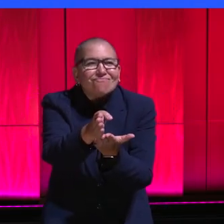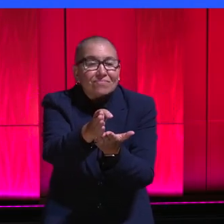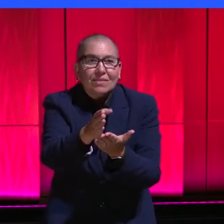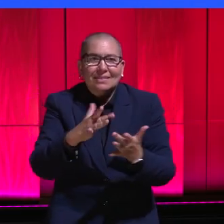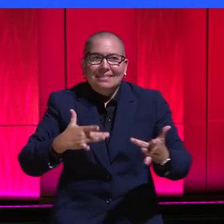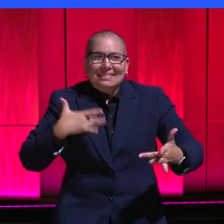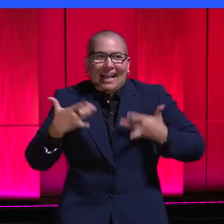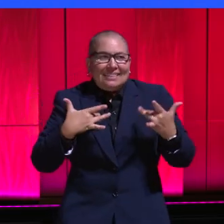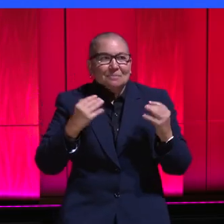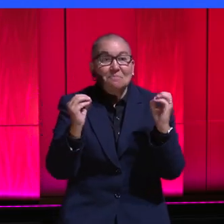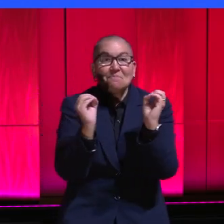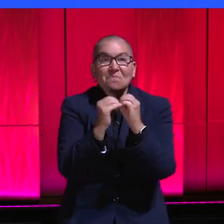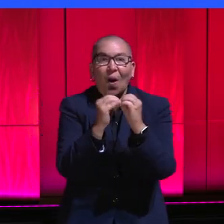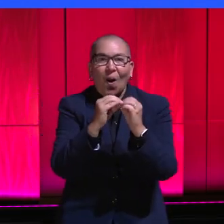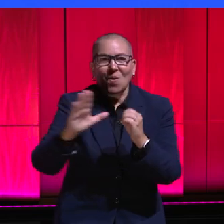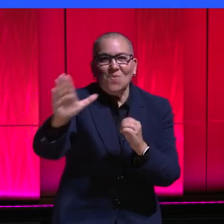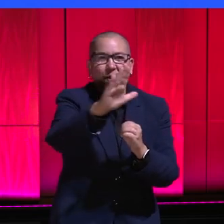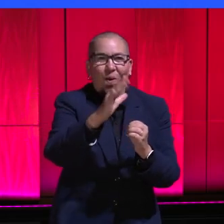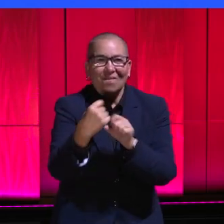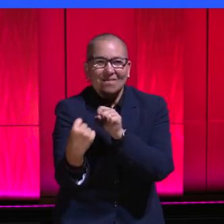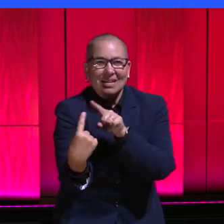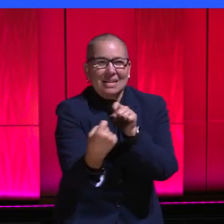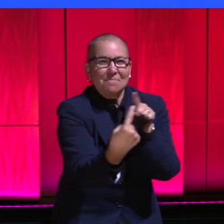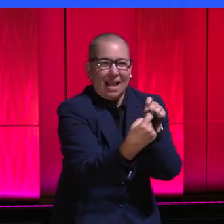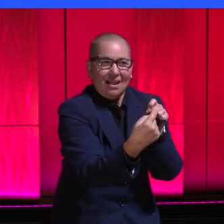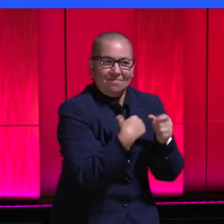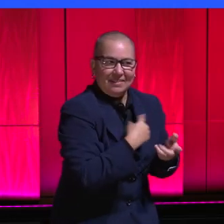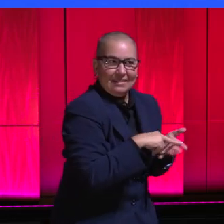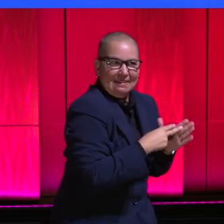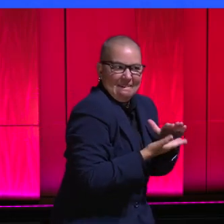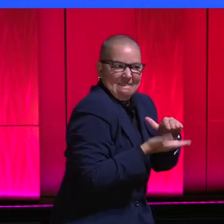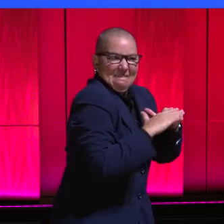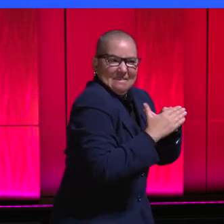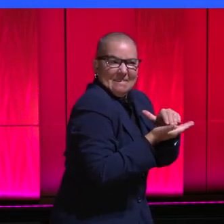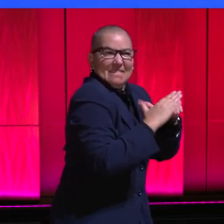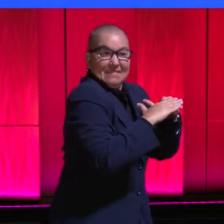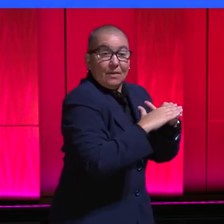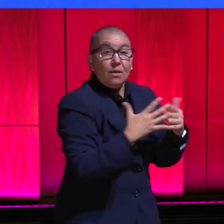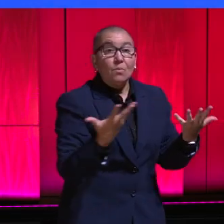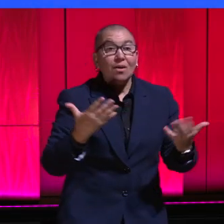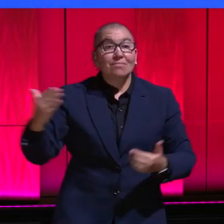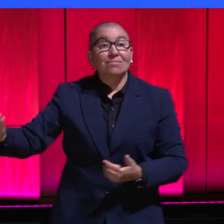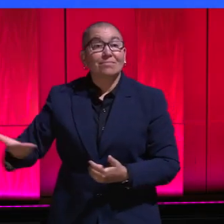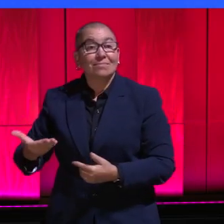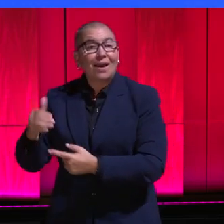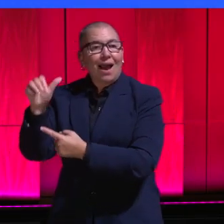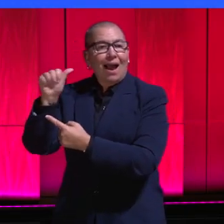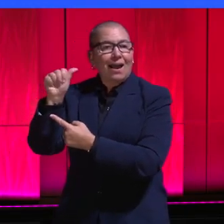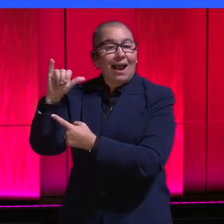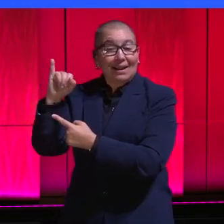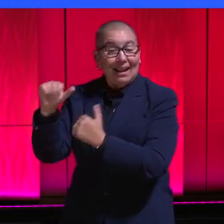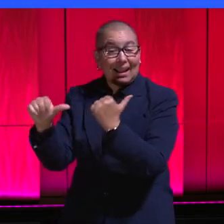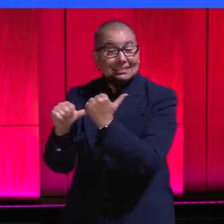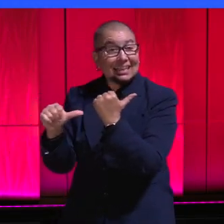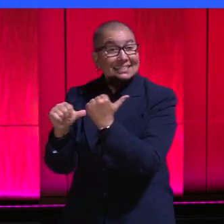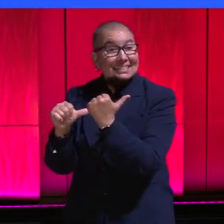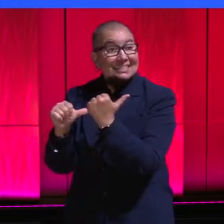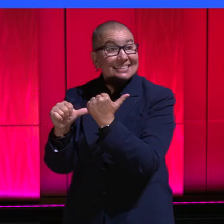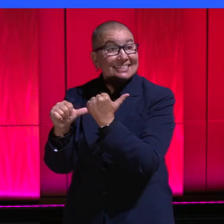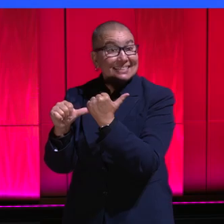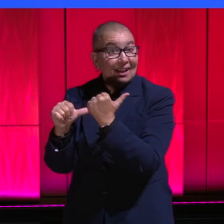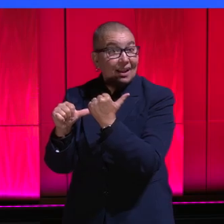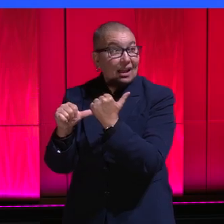life. Introducing AI Assistant, a natural and powerful natural